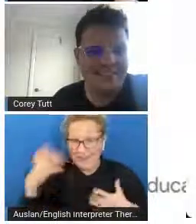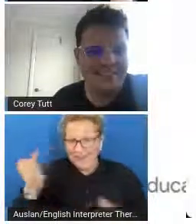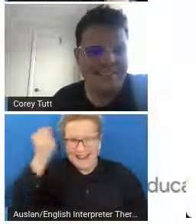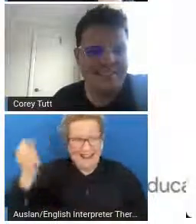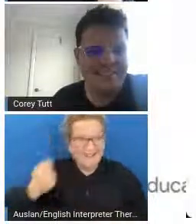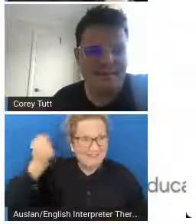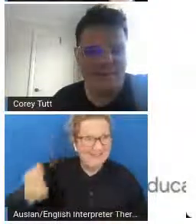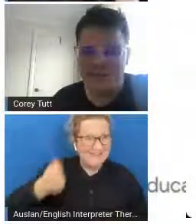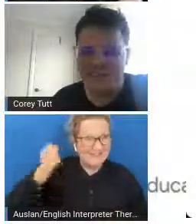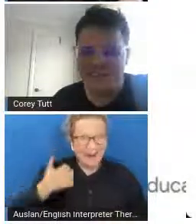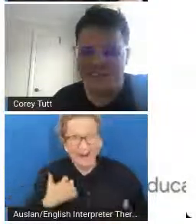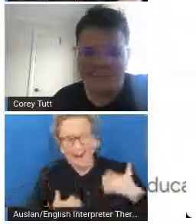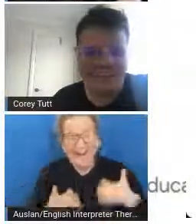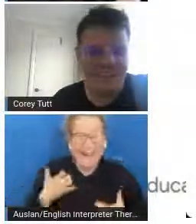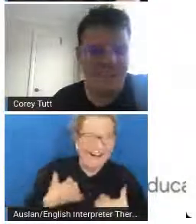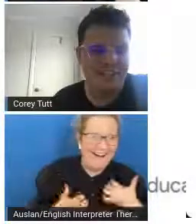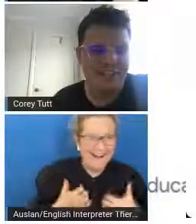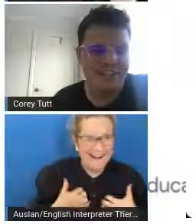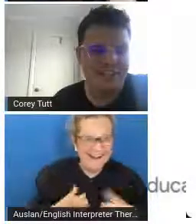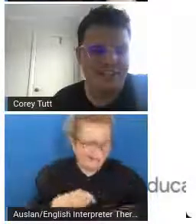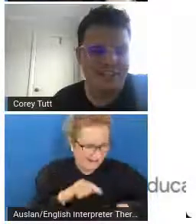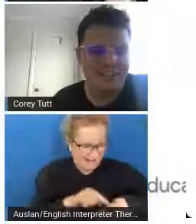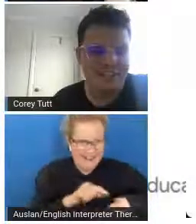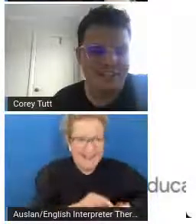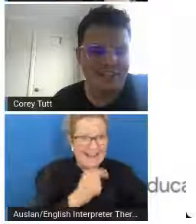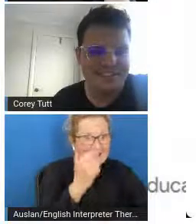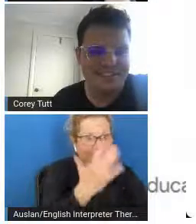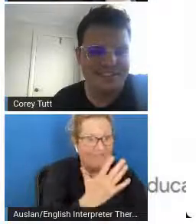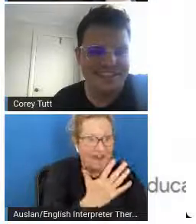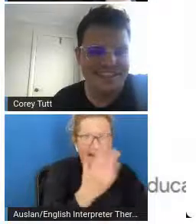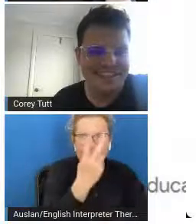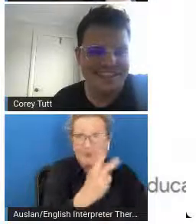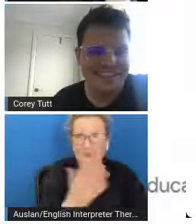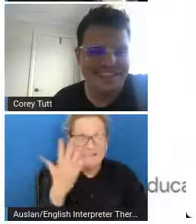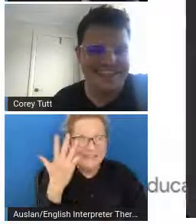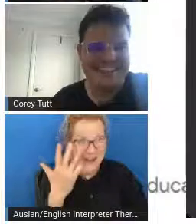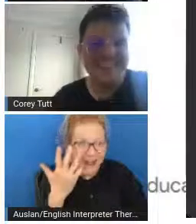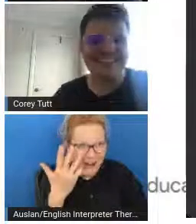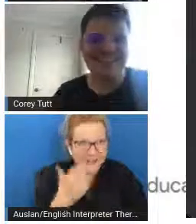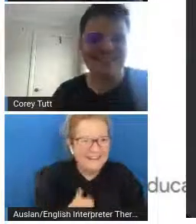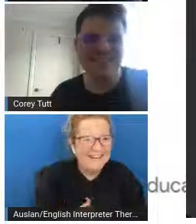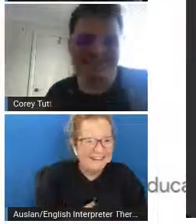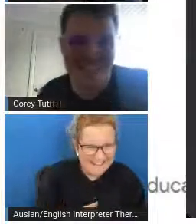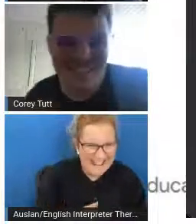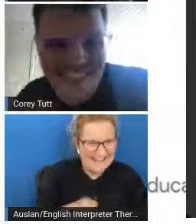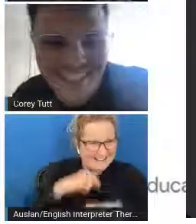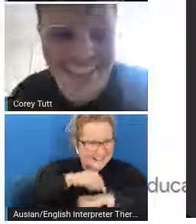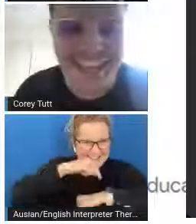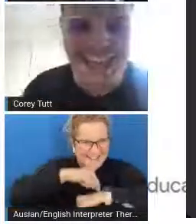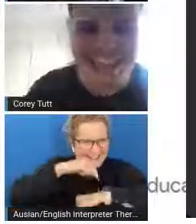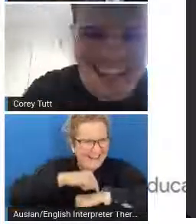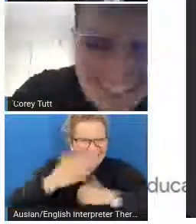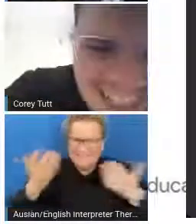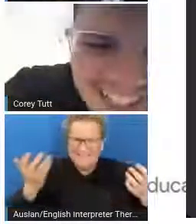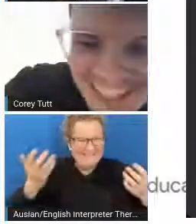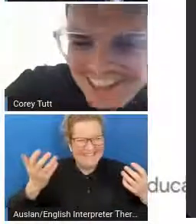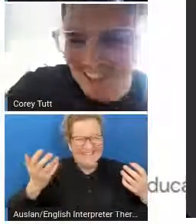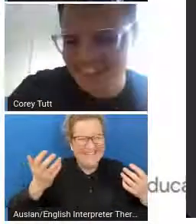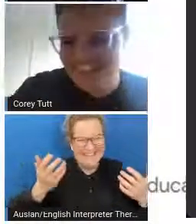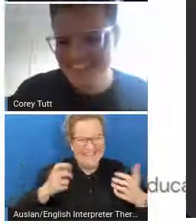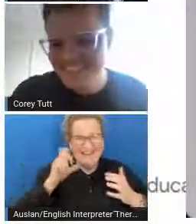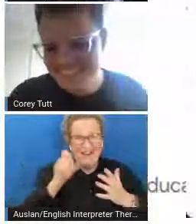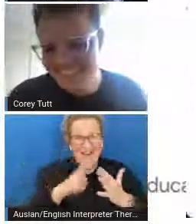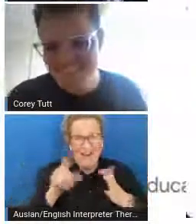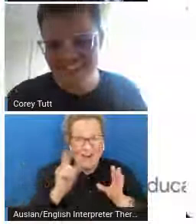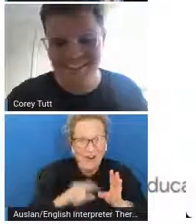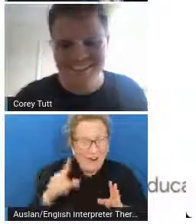Right. It is now 5:29. Country fella to you? Like, it sounds like he's from the country and younger. I love